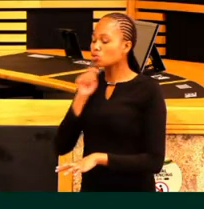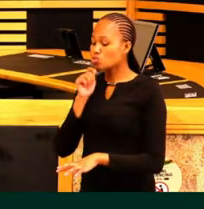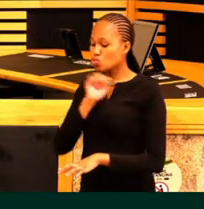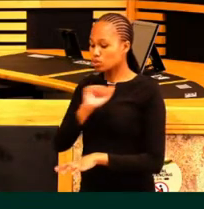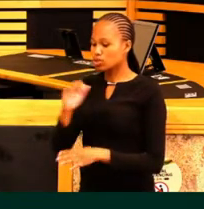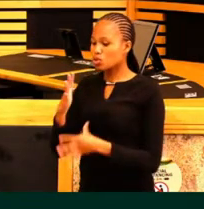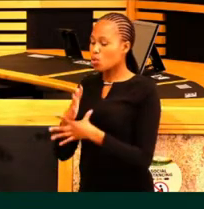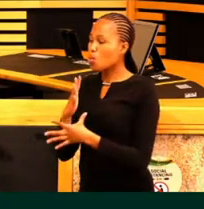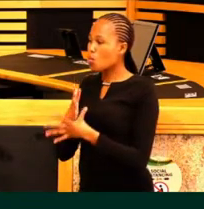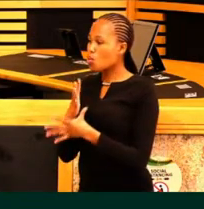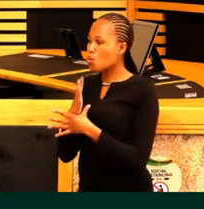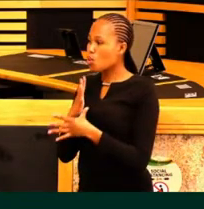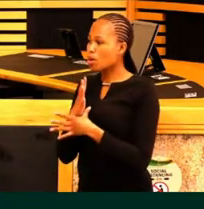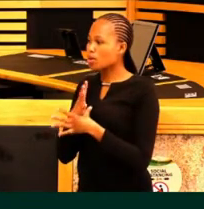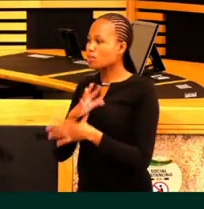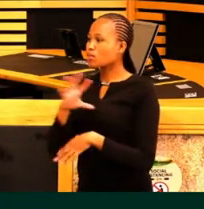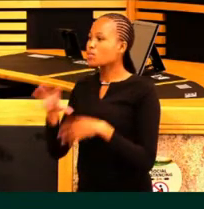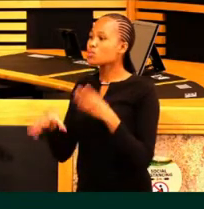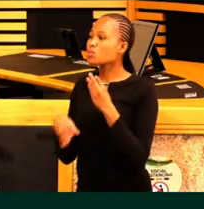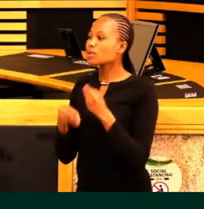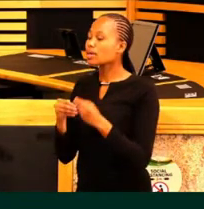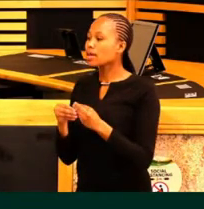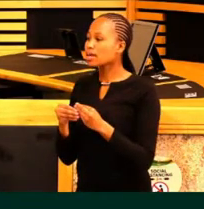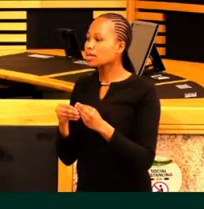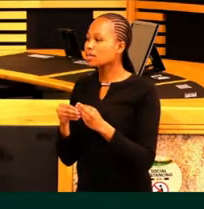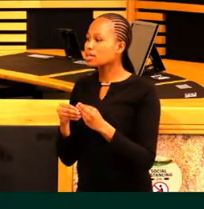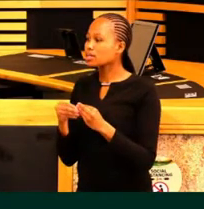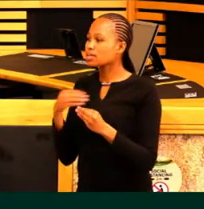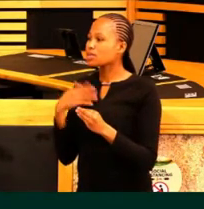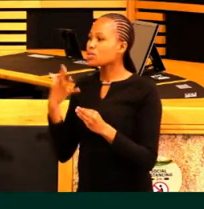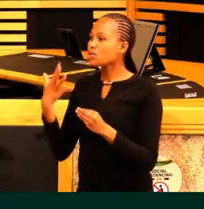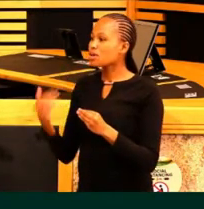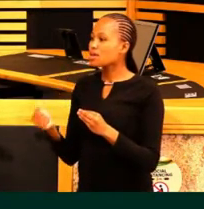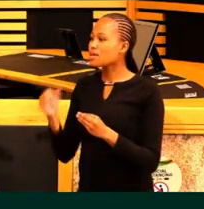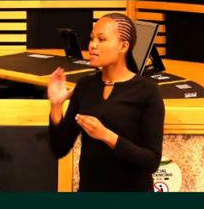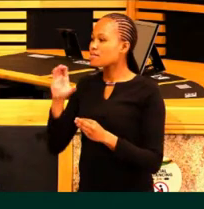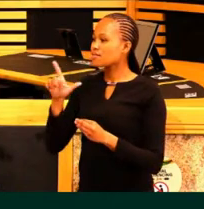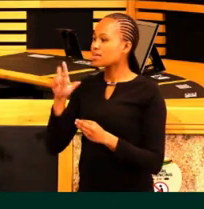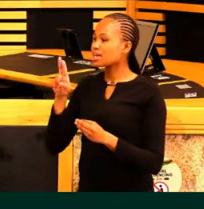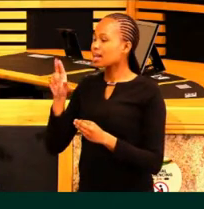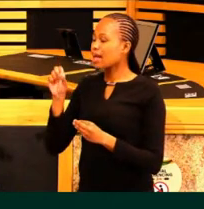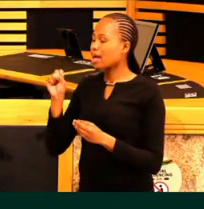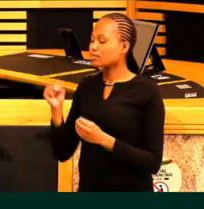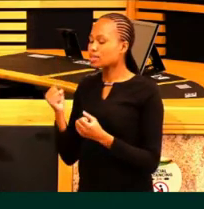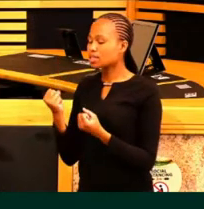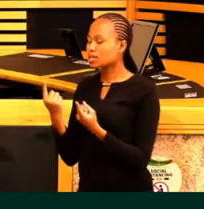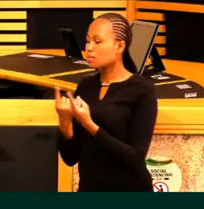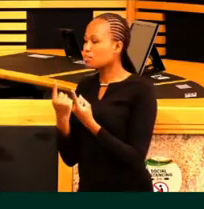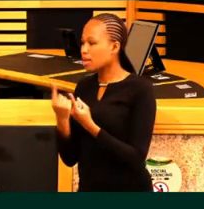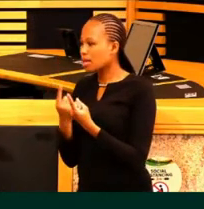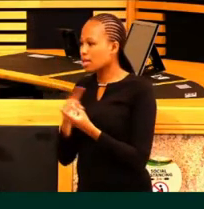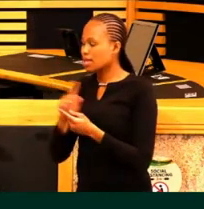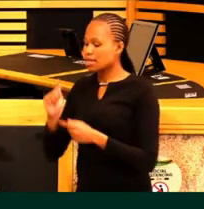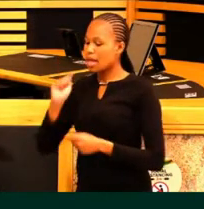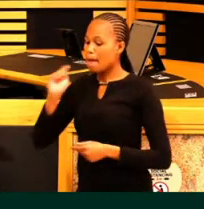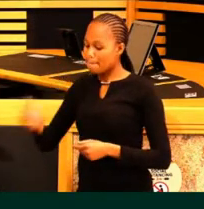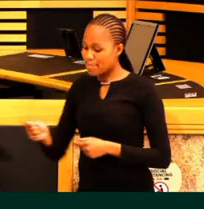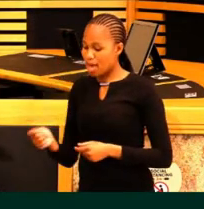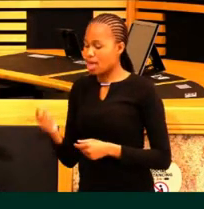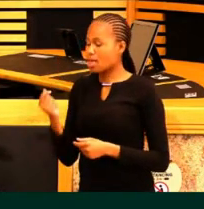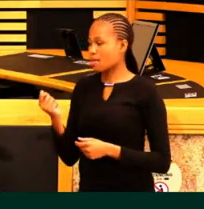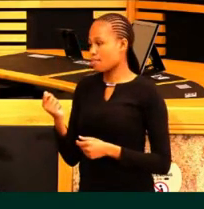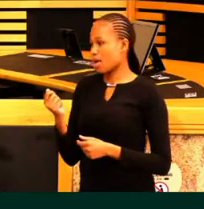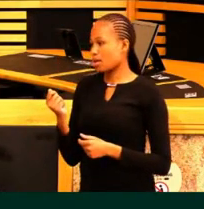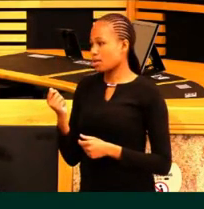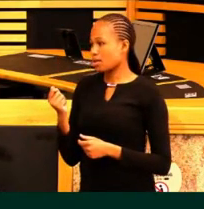workers to gain exposure power you have clubs playing you have e-firms playing and they pay an annual fee